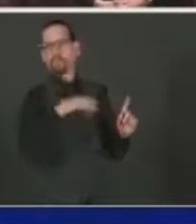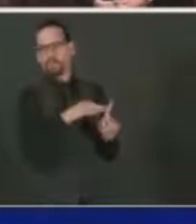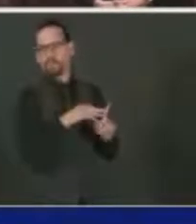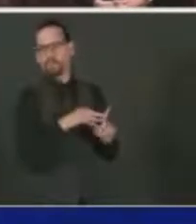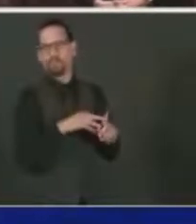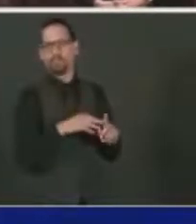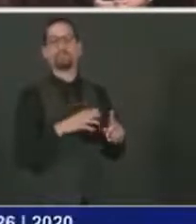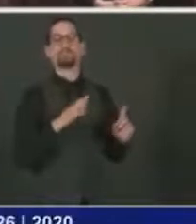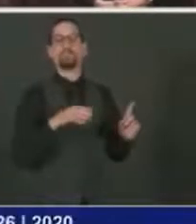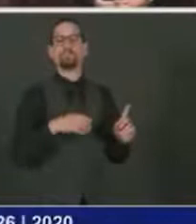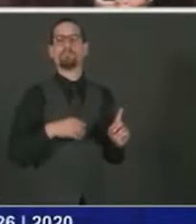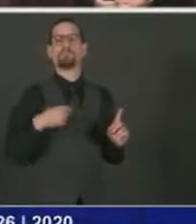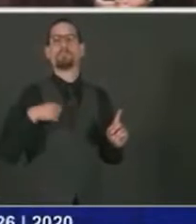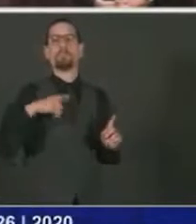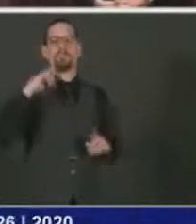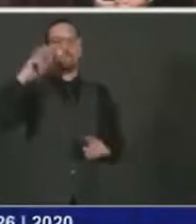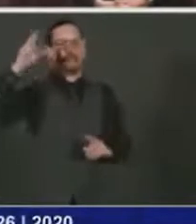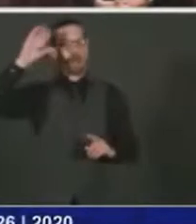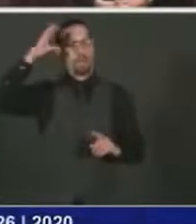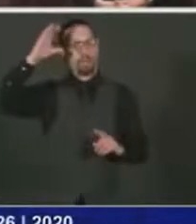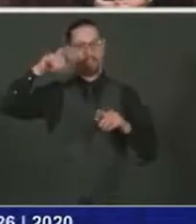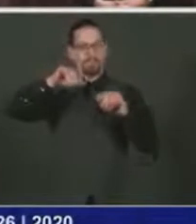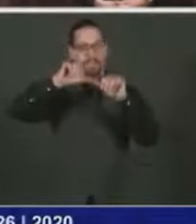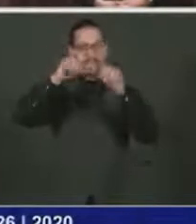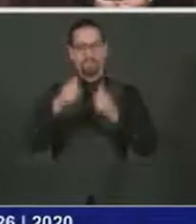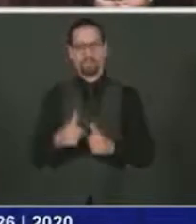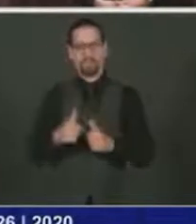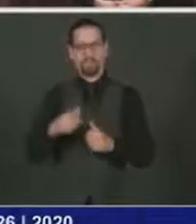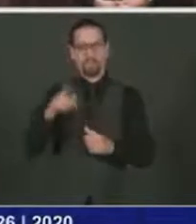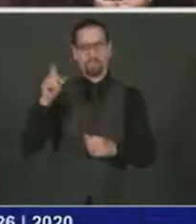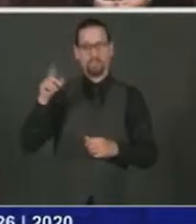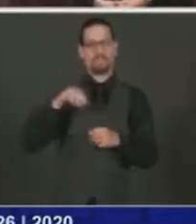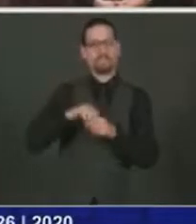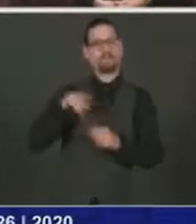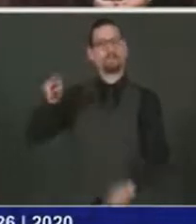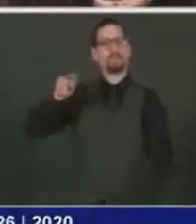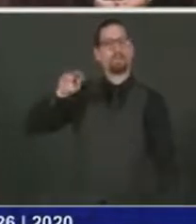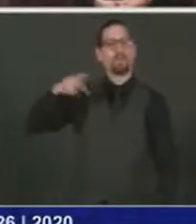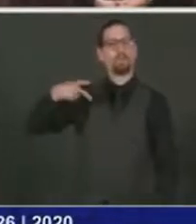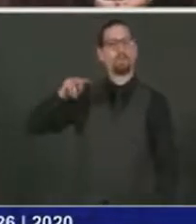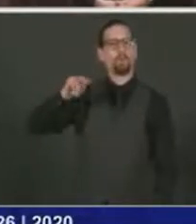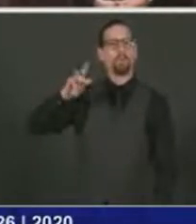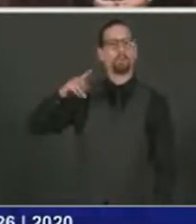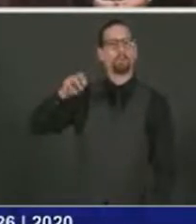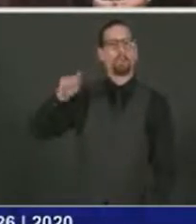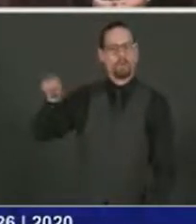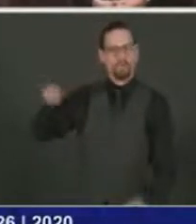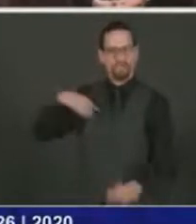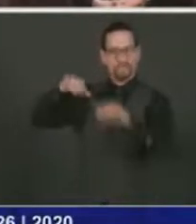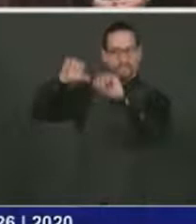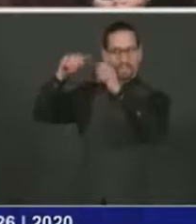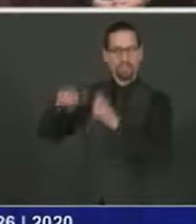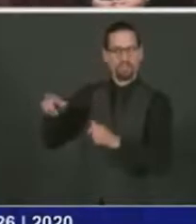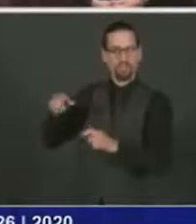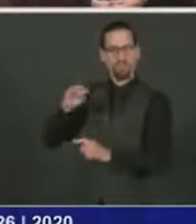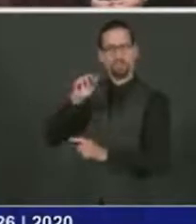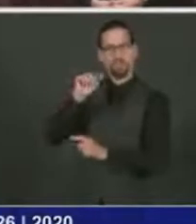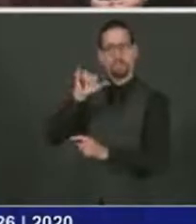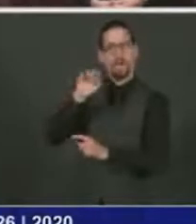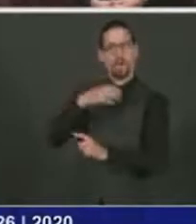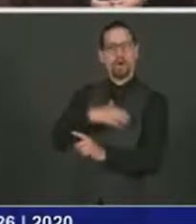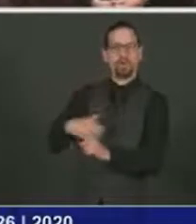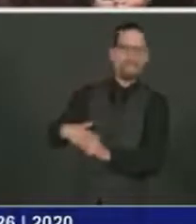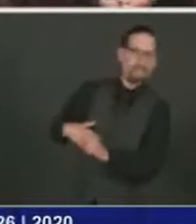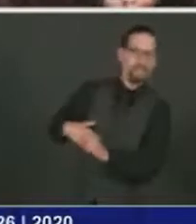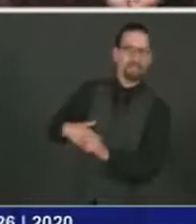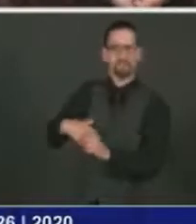Columbus statue in Newport as well. I just spoke with Mayor Bova. She seems open to the idea of a council resolution to